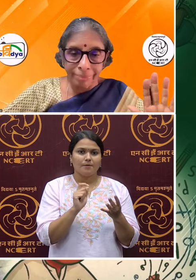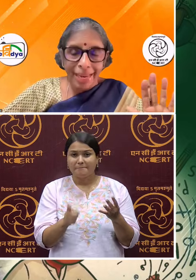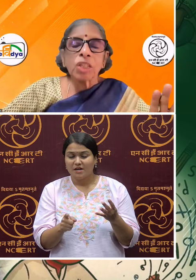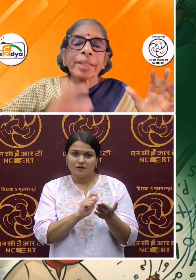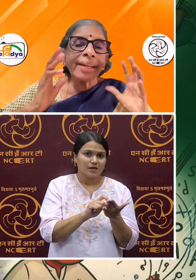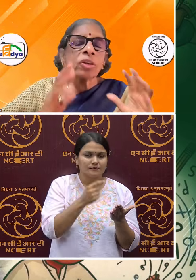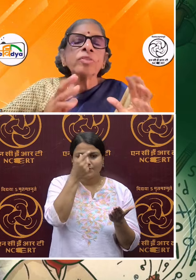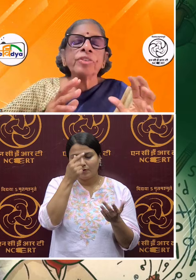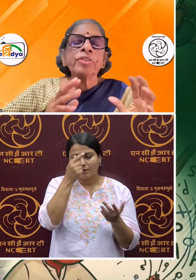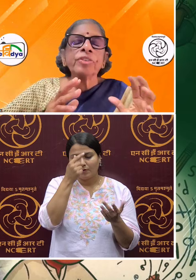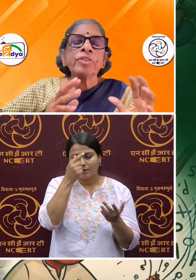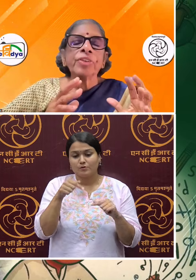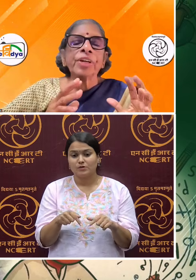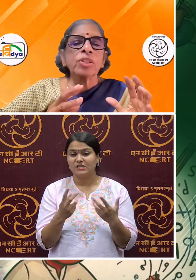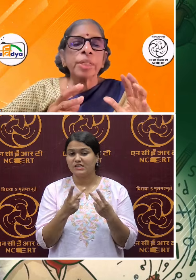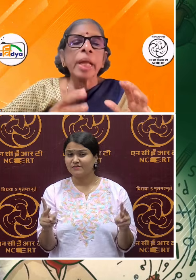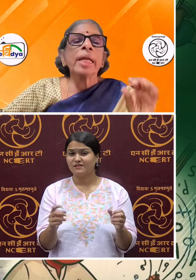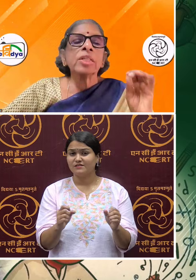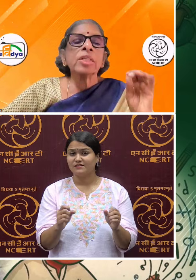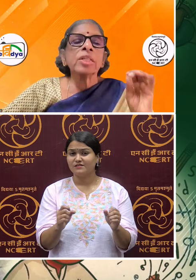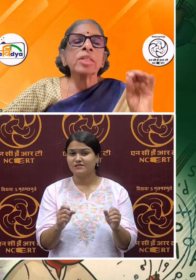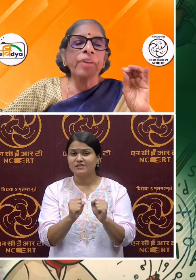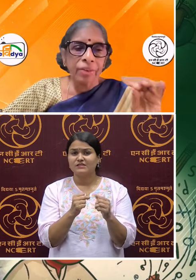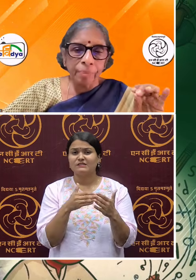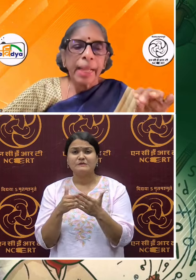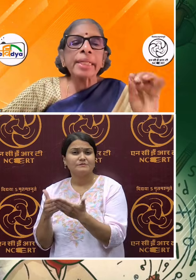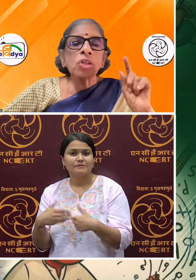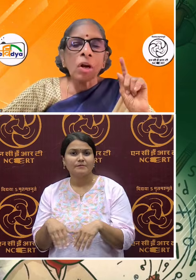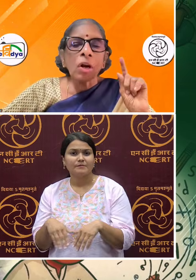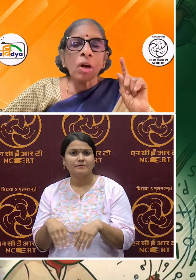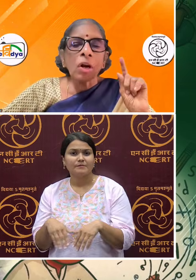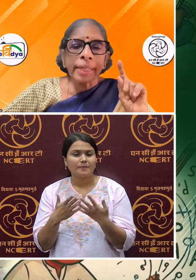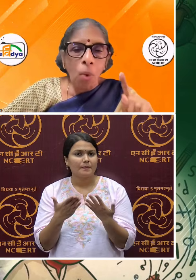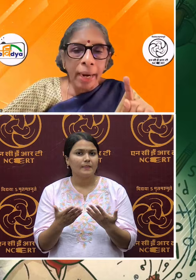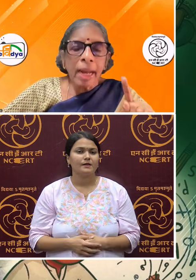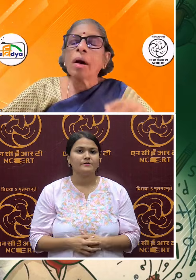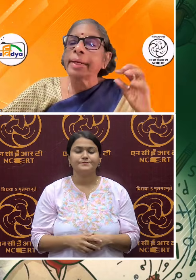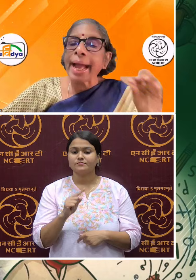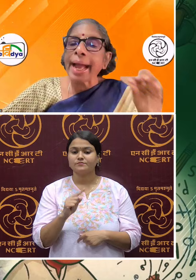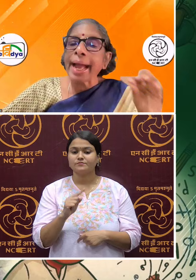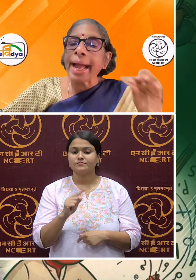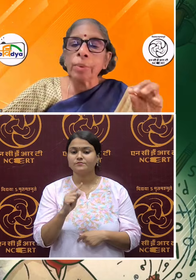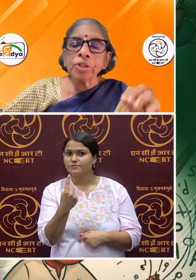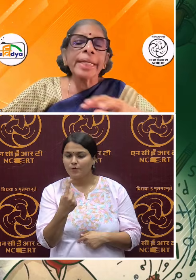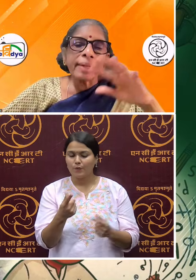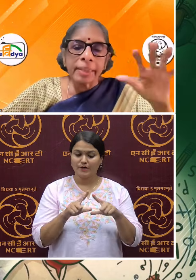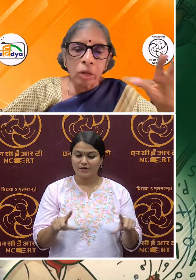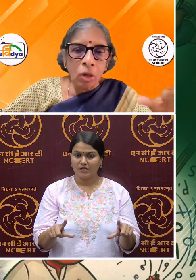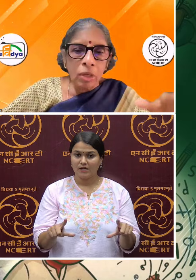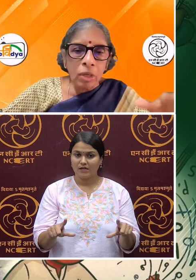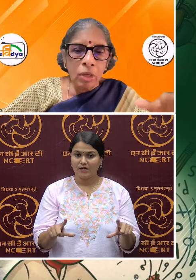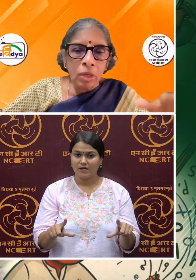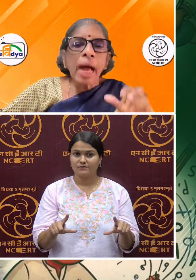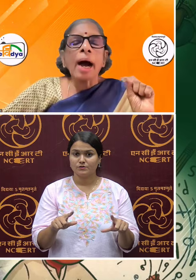own. So the cluster of difficulties you see is varied. It is not in one language, it